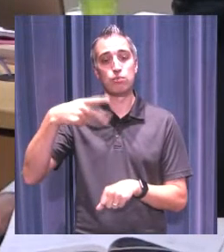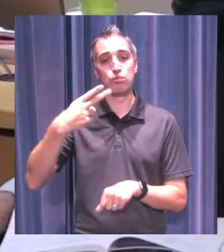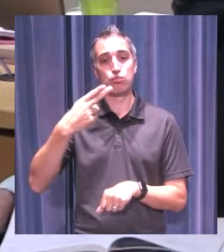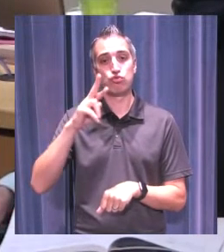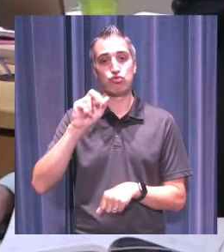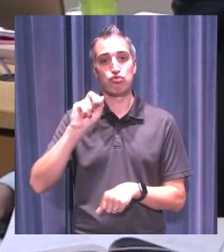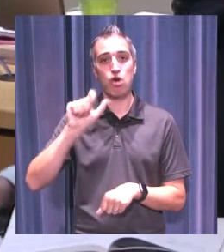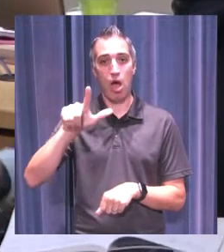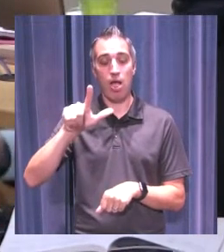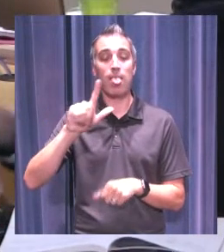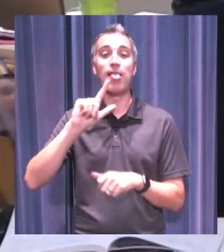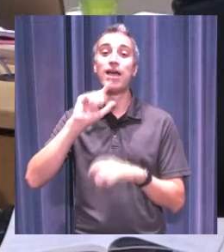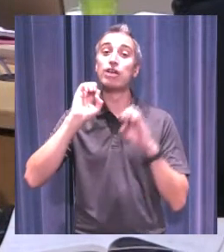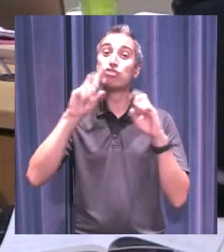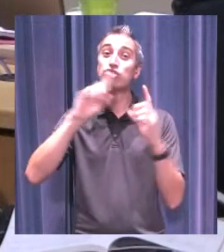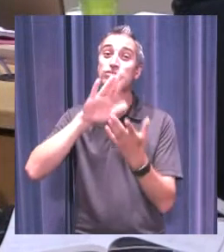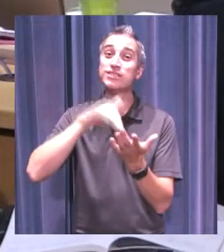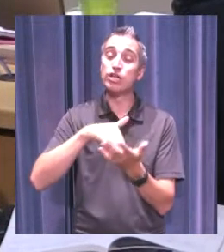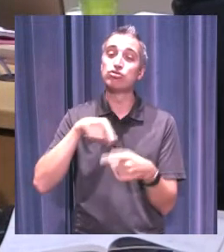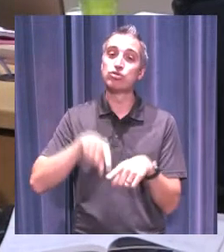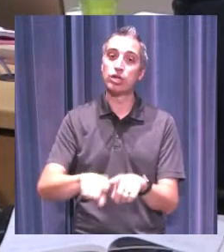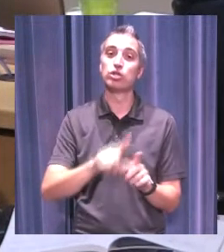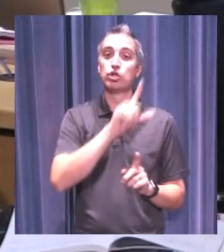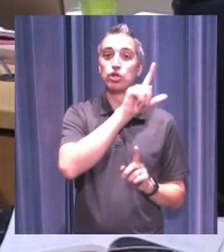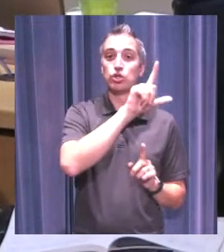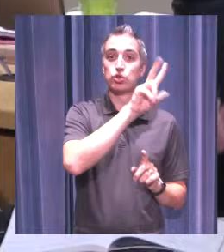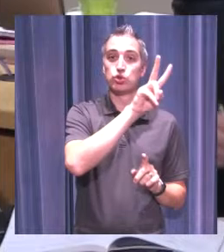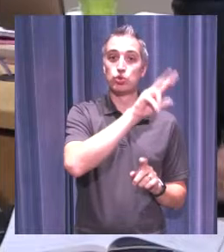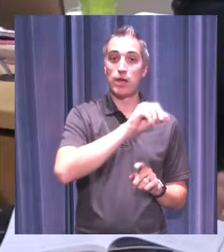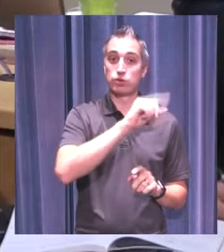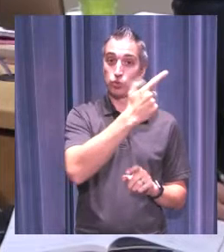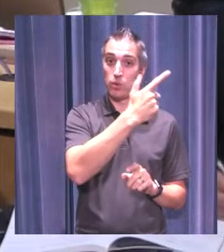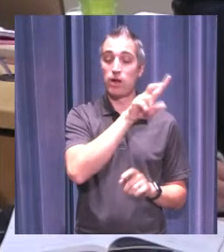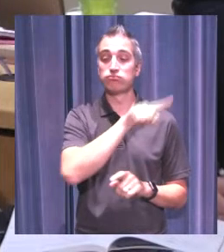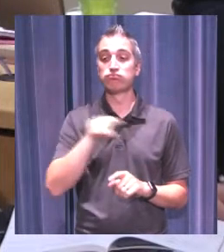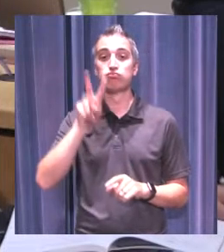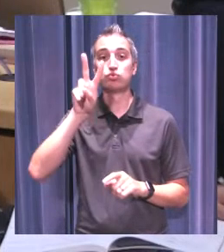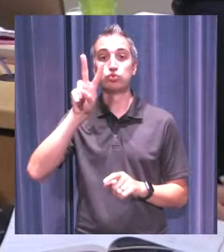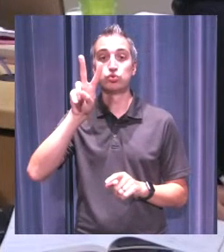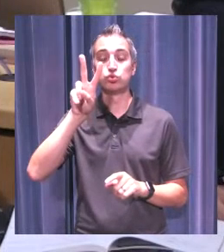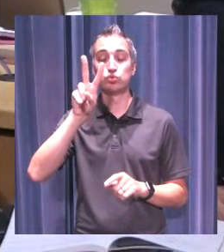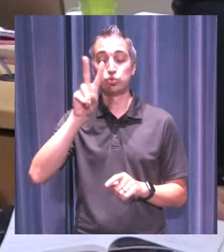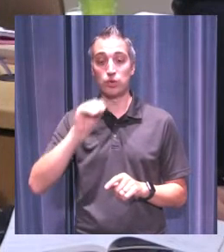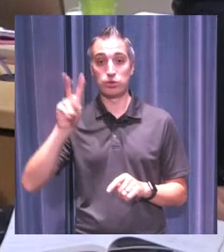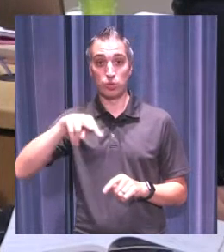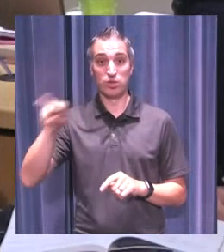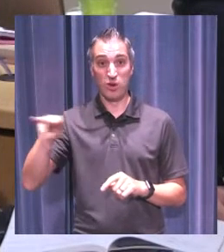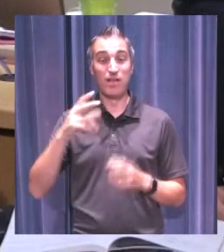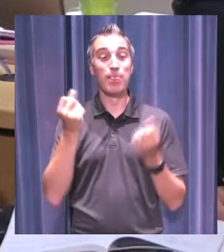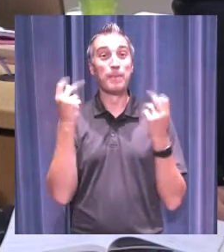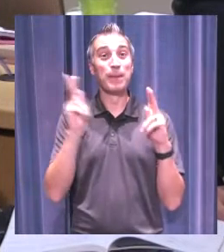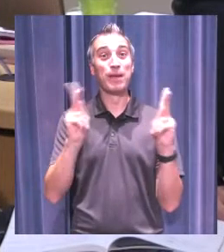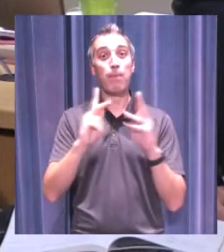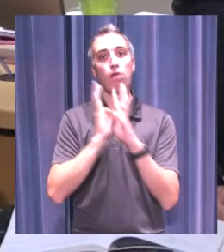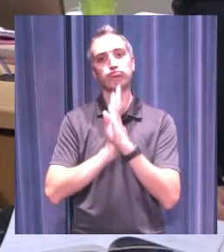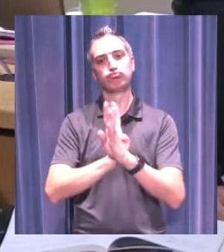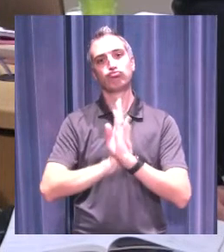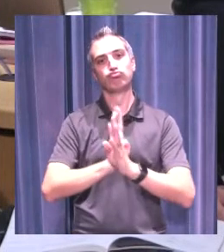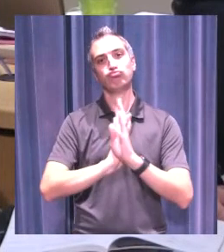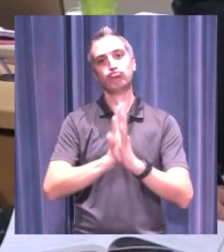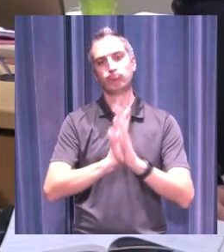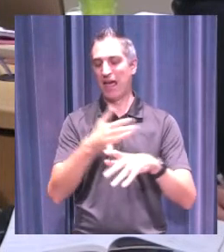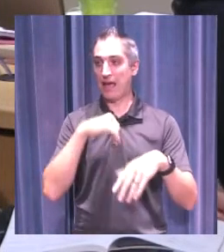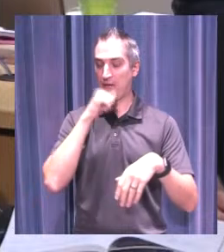the 2021-2022 school year. During this time, the amount of people that streamed in through the doors was more than I ever